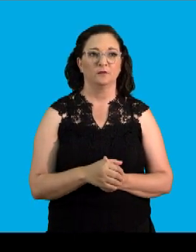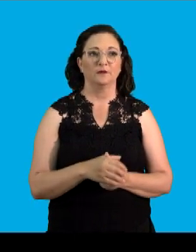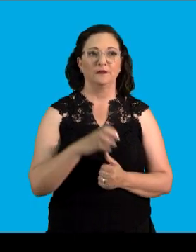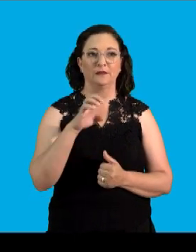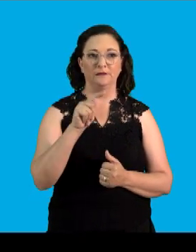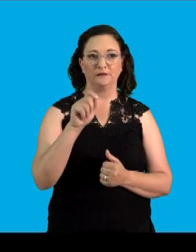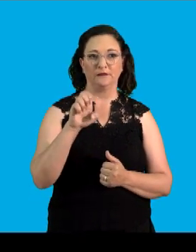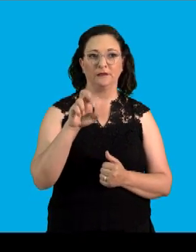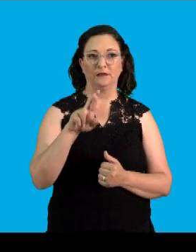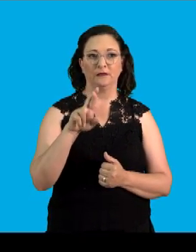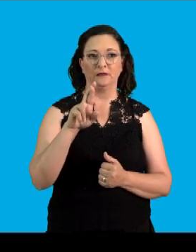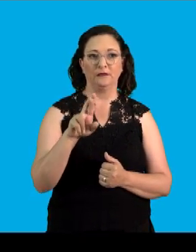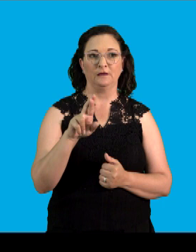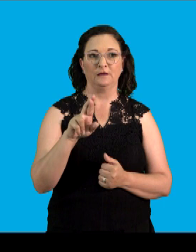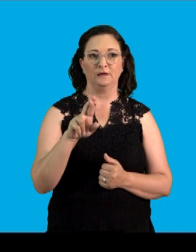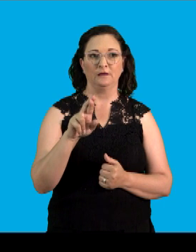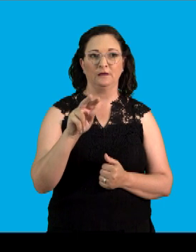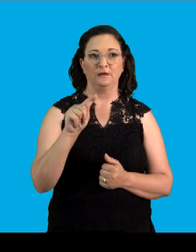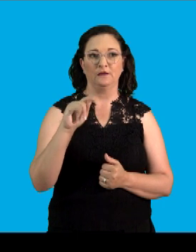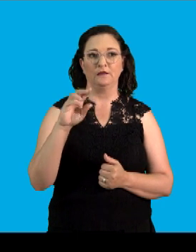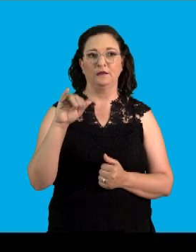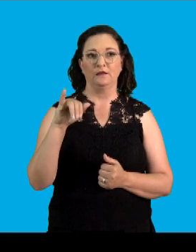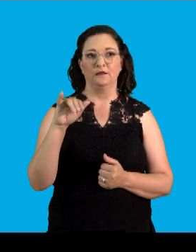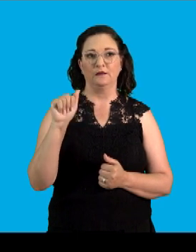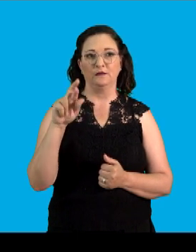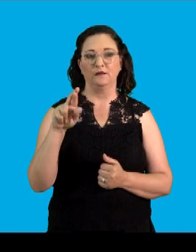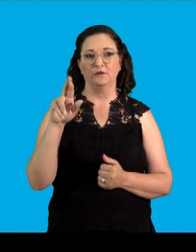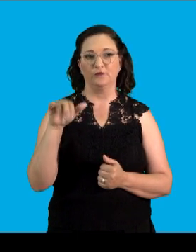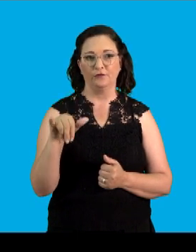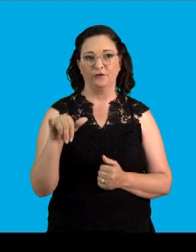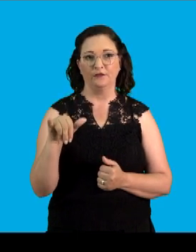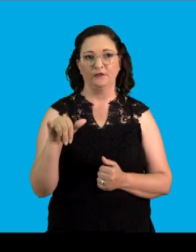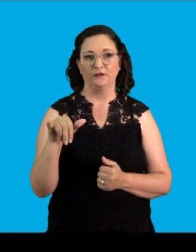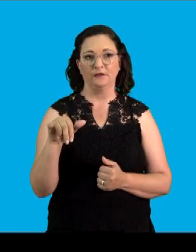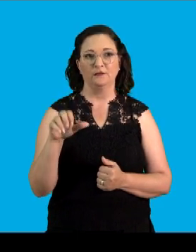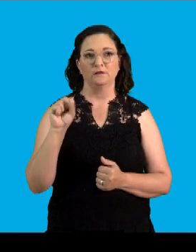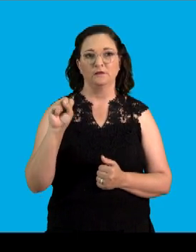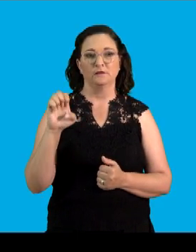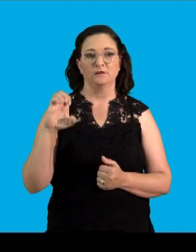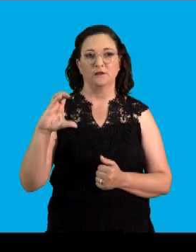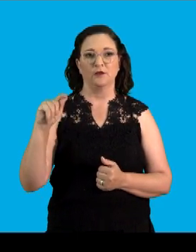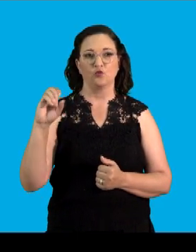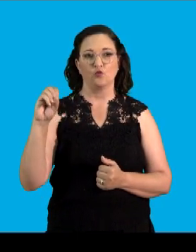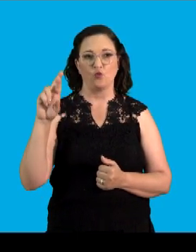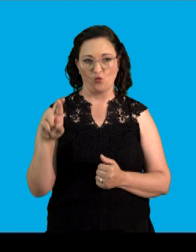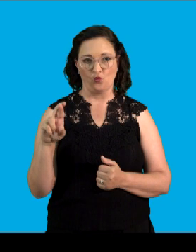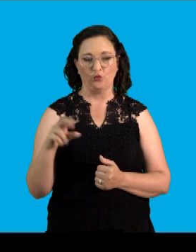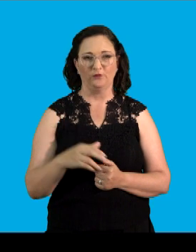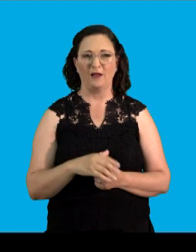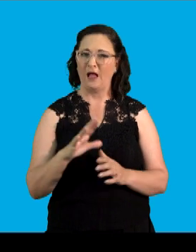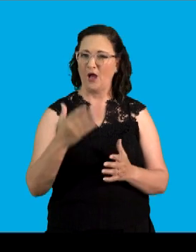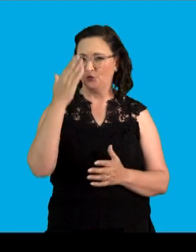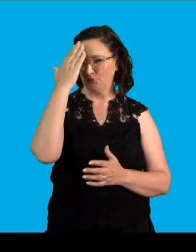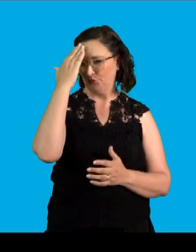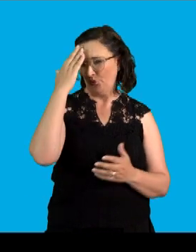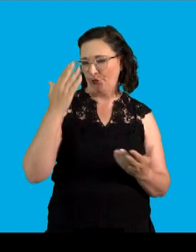tertiary sector. Actually, you're supposed to write here. It's a tertiary sector. How do you